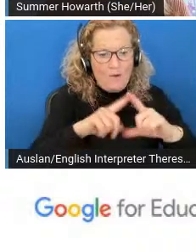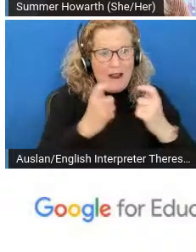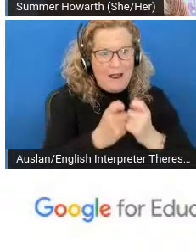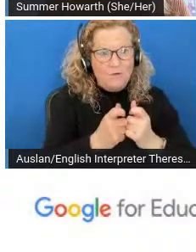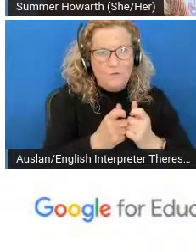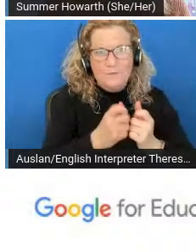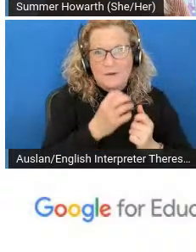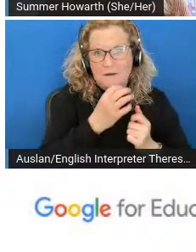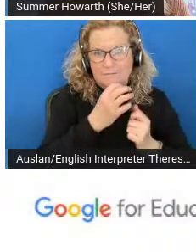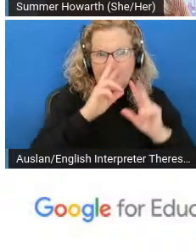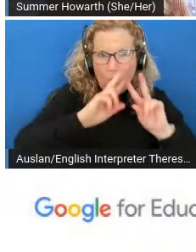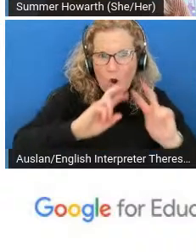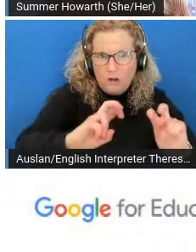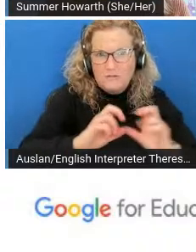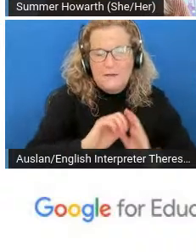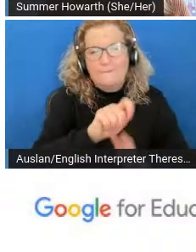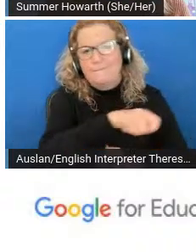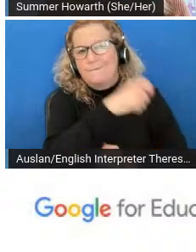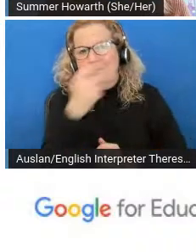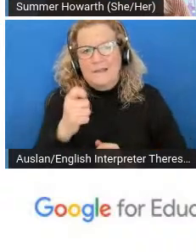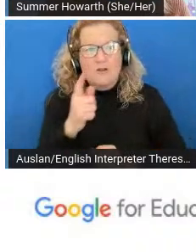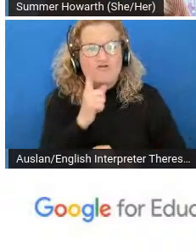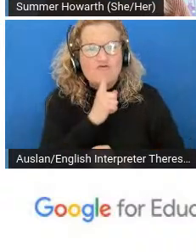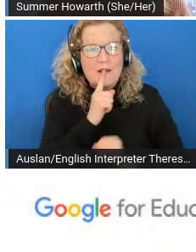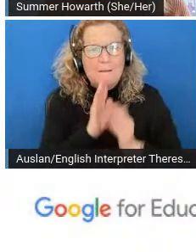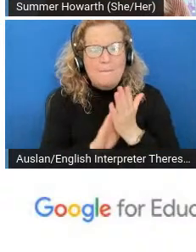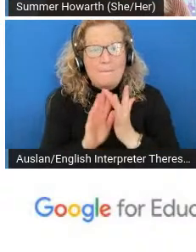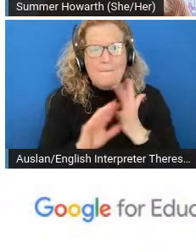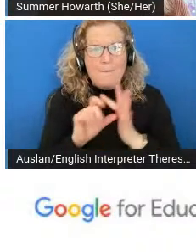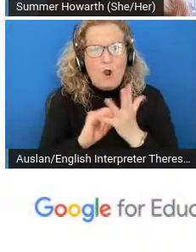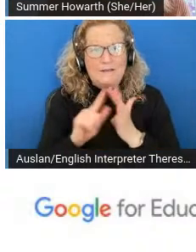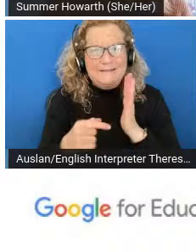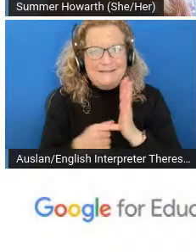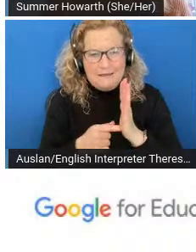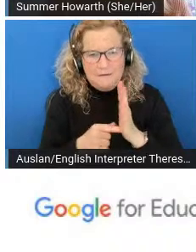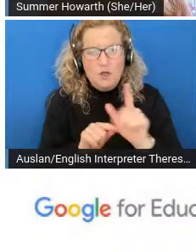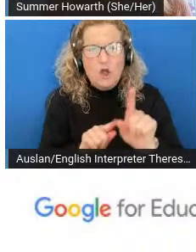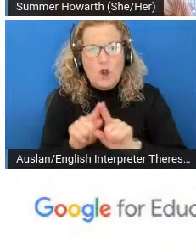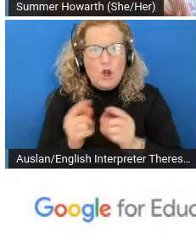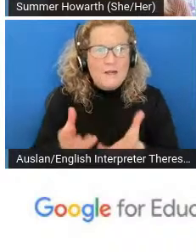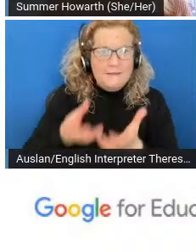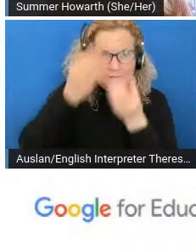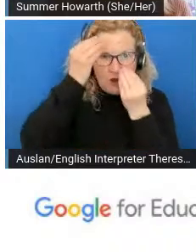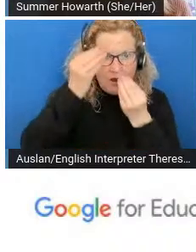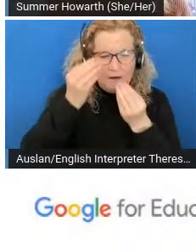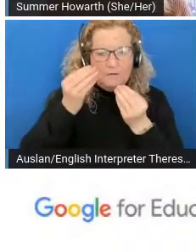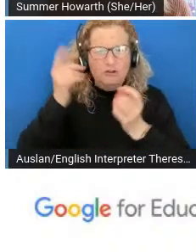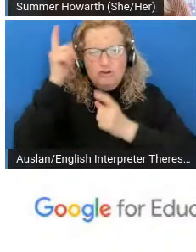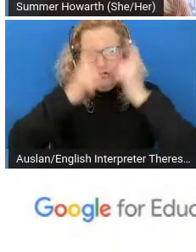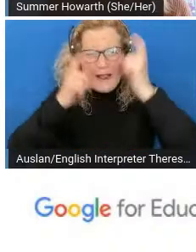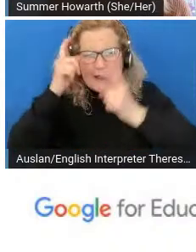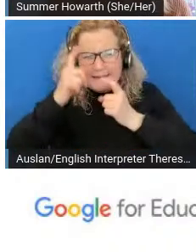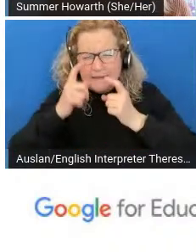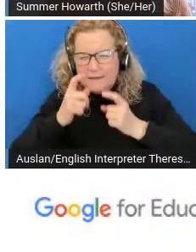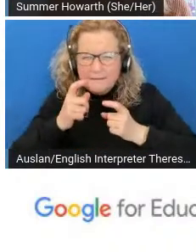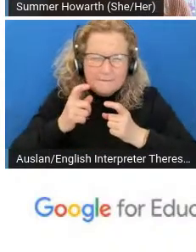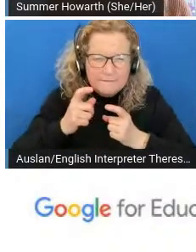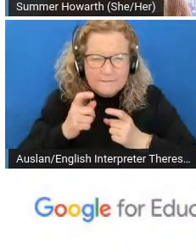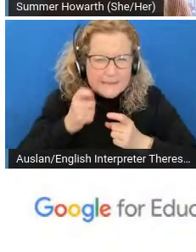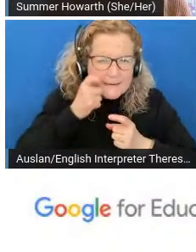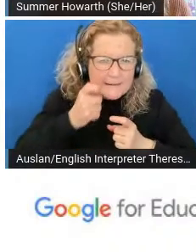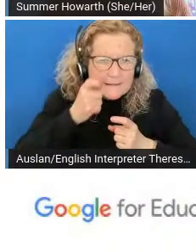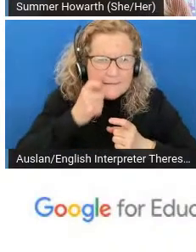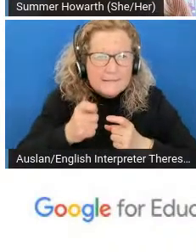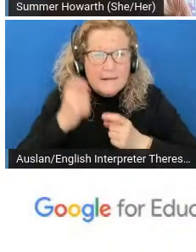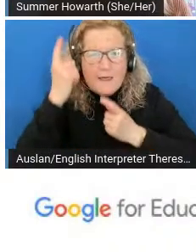terms of mindset, it's very much looking at learning design and being a creative and critical thinker. And then in terms of skills, how